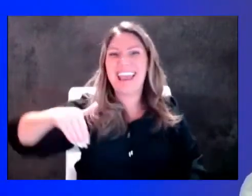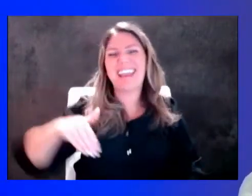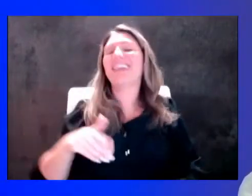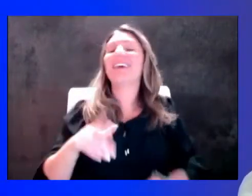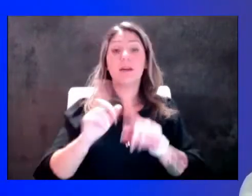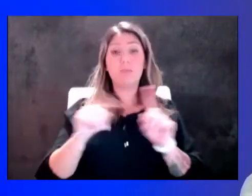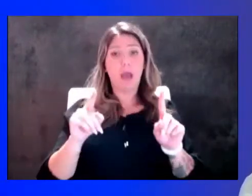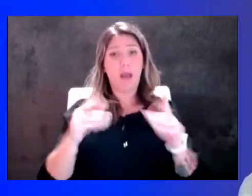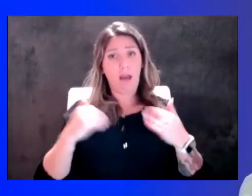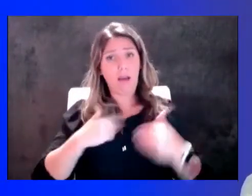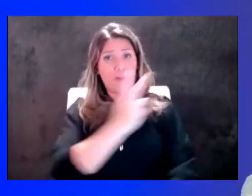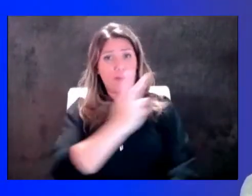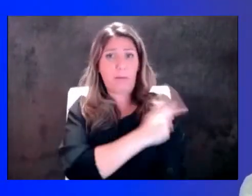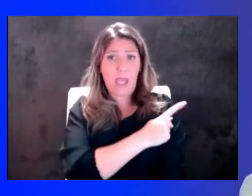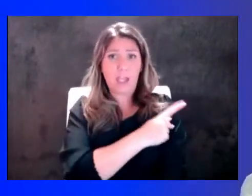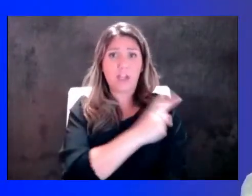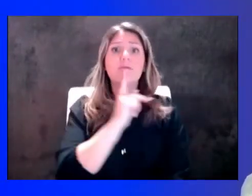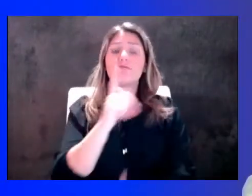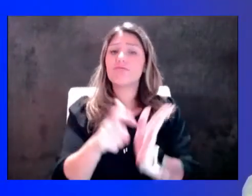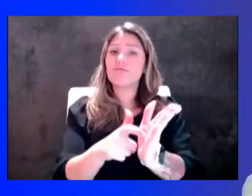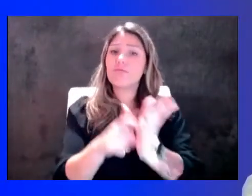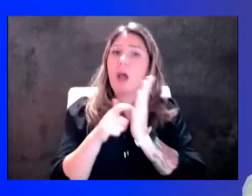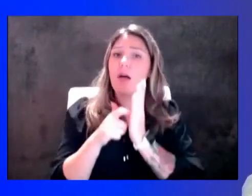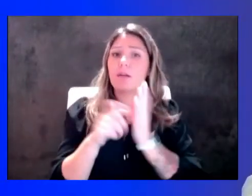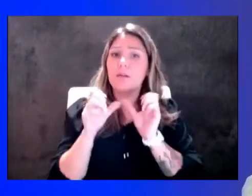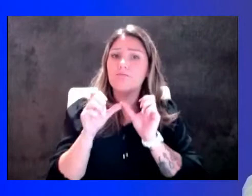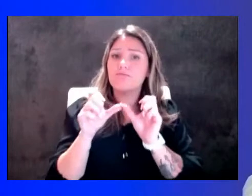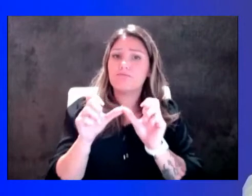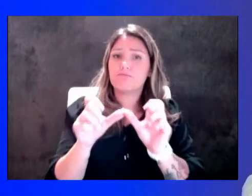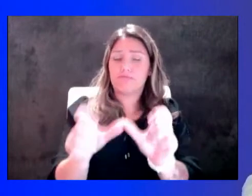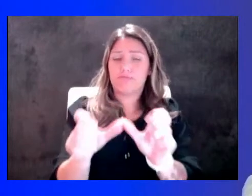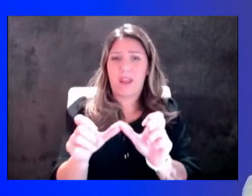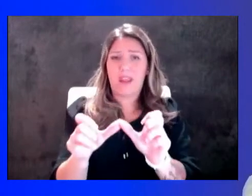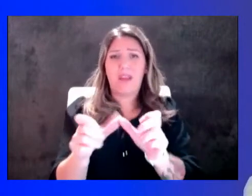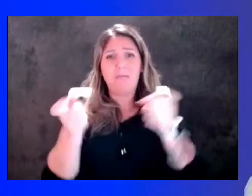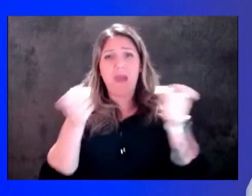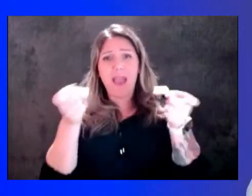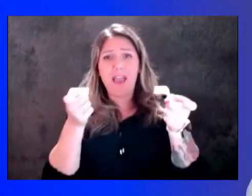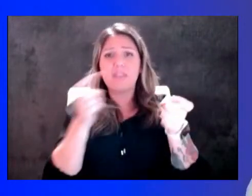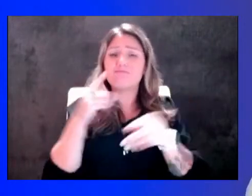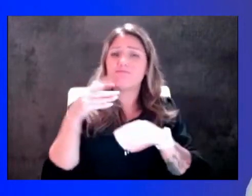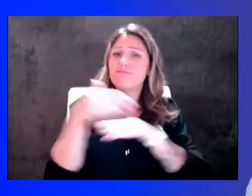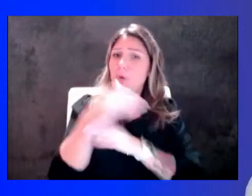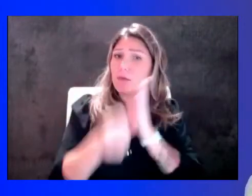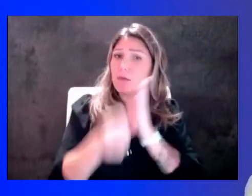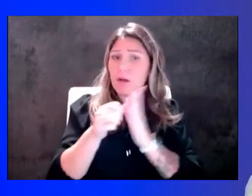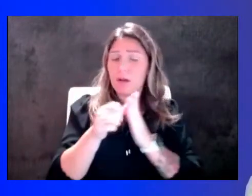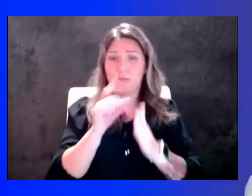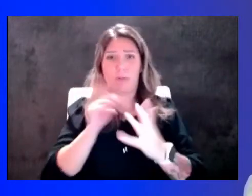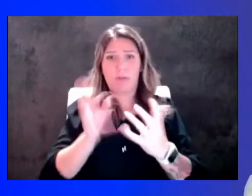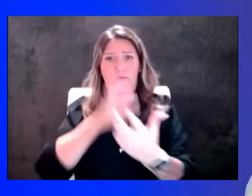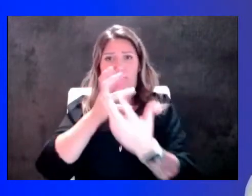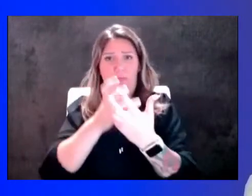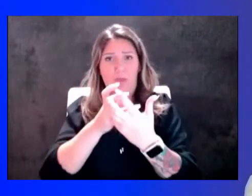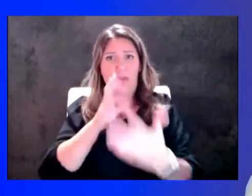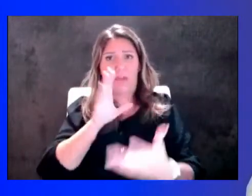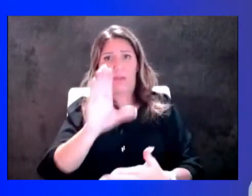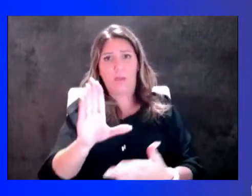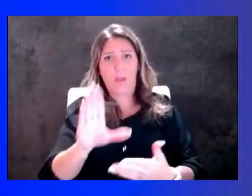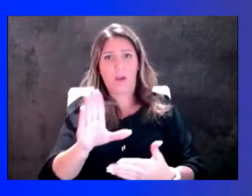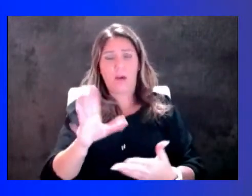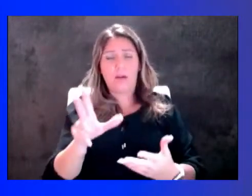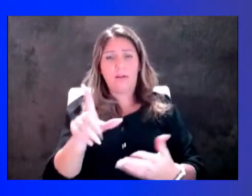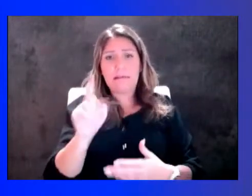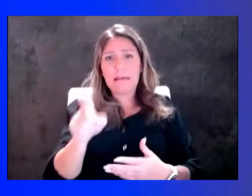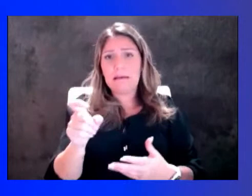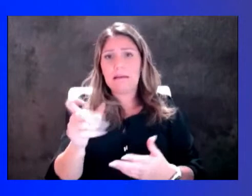who require long-term medical management. I have post-op visits. I have a lot of patients where this really fits their needs to be able to do a visit